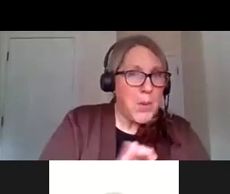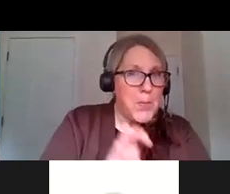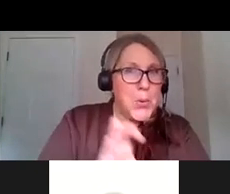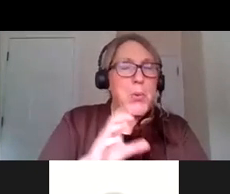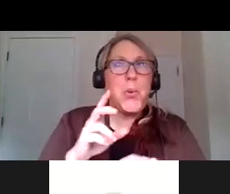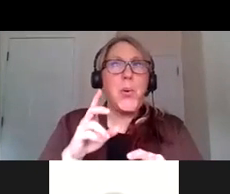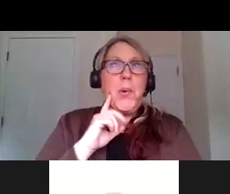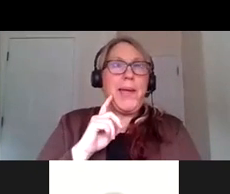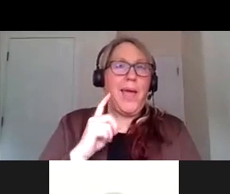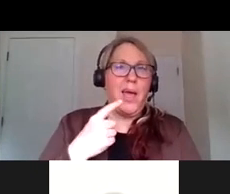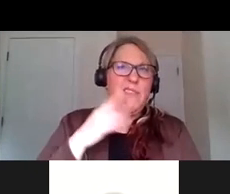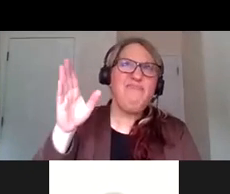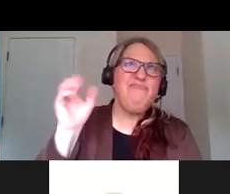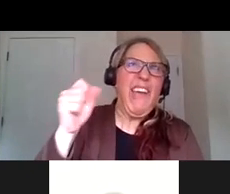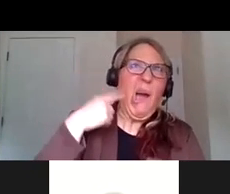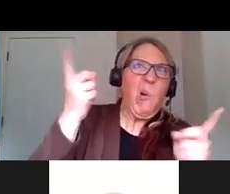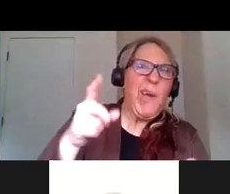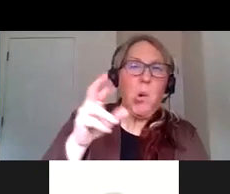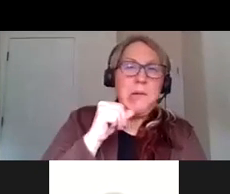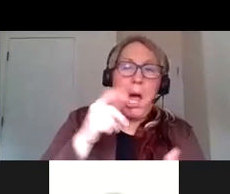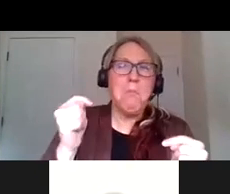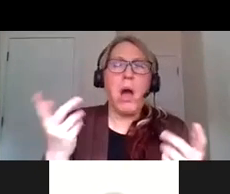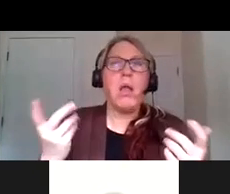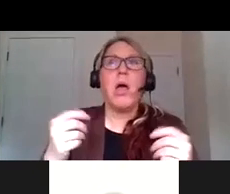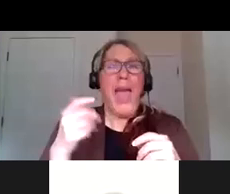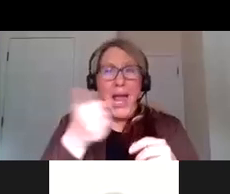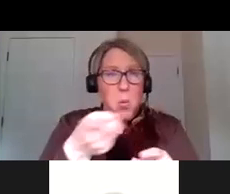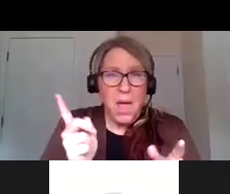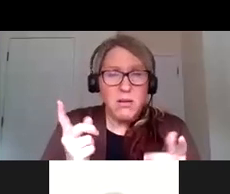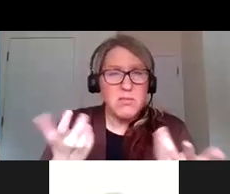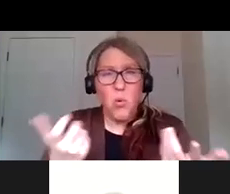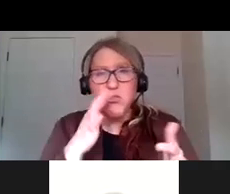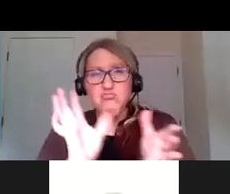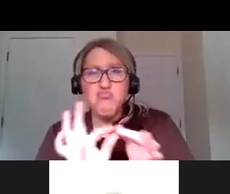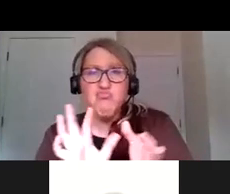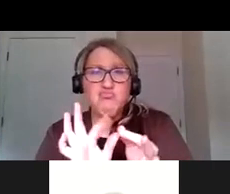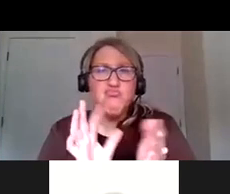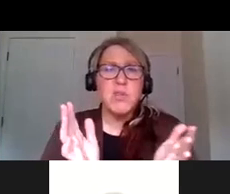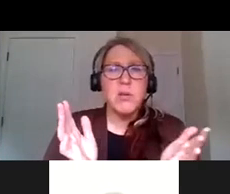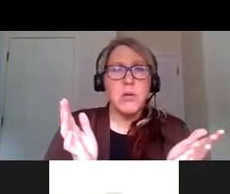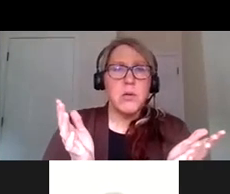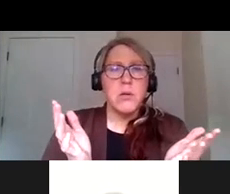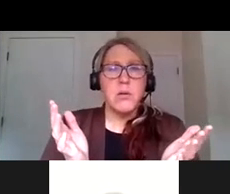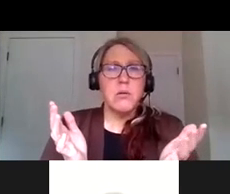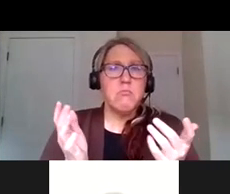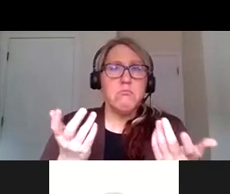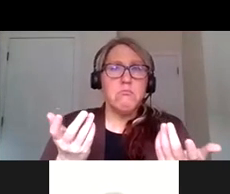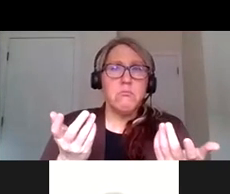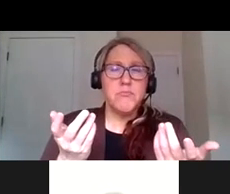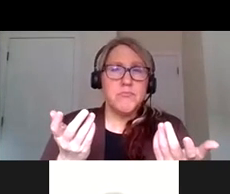can attest to that as well. But anyone else kind of want to talk about looking?